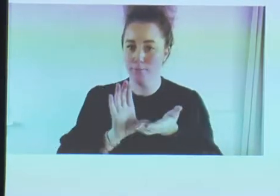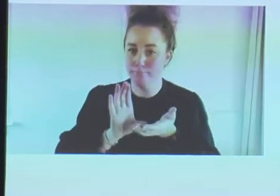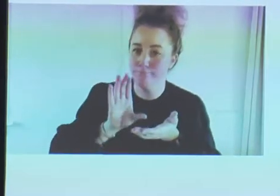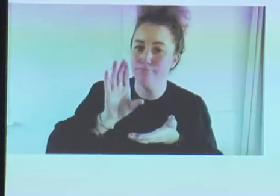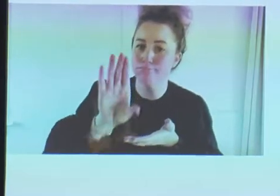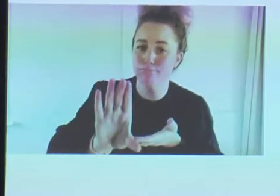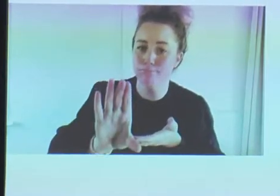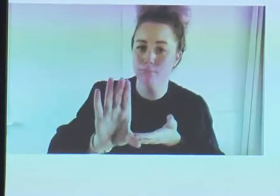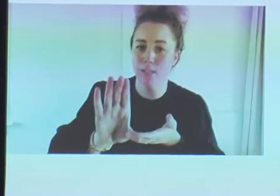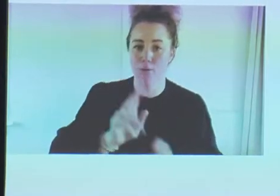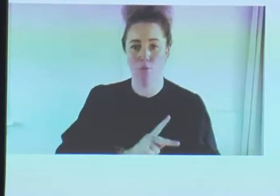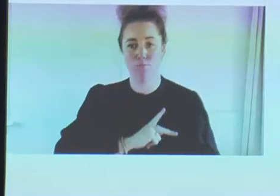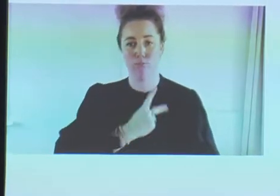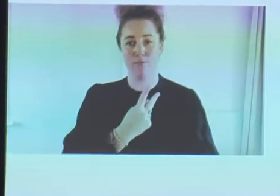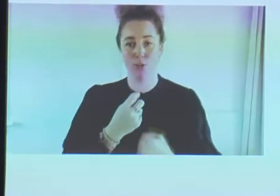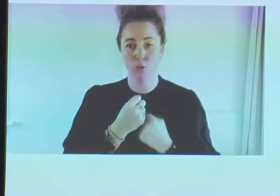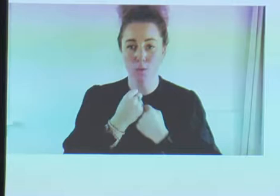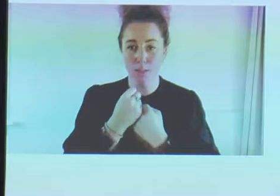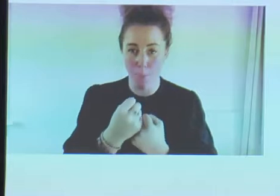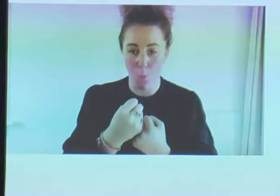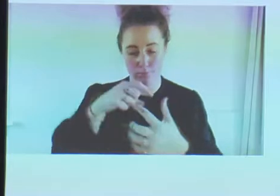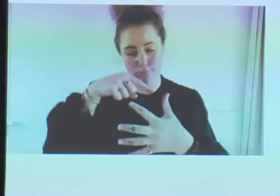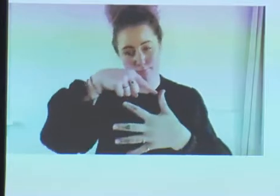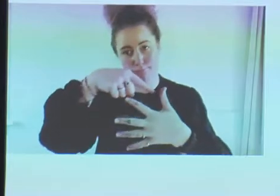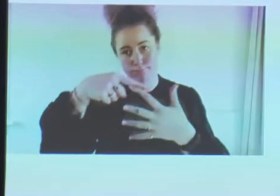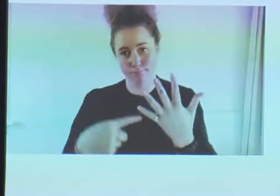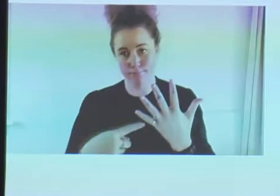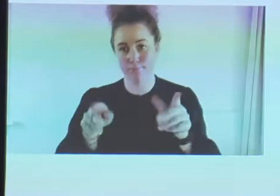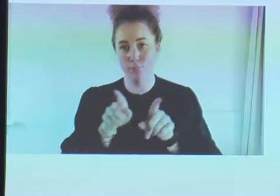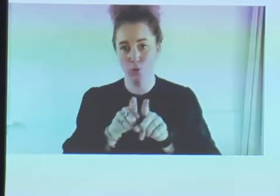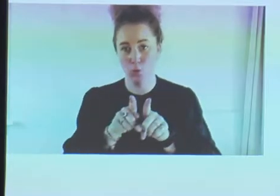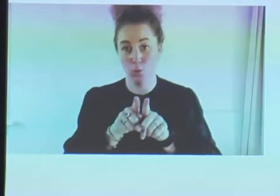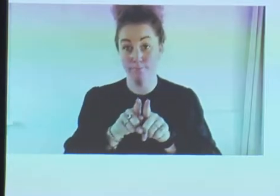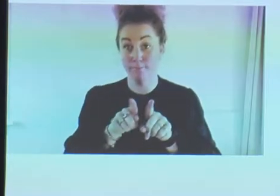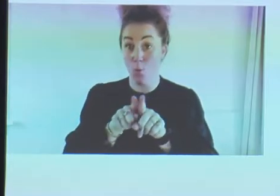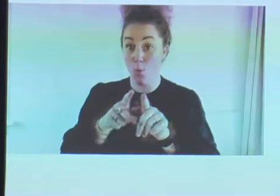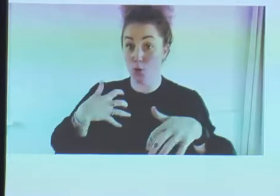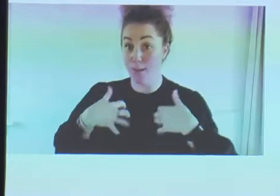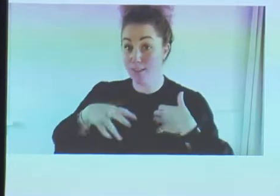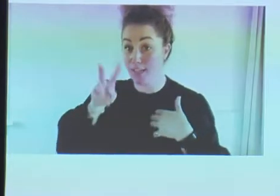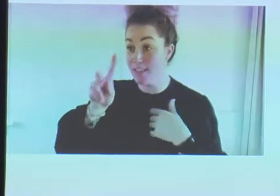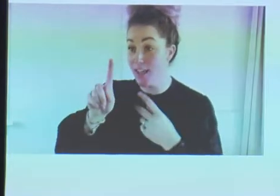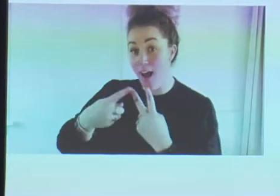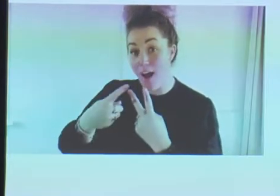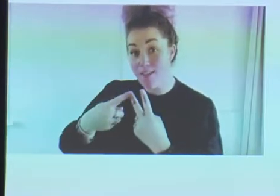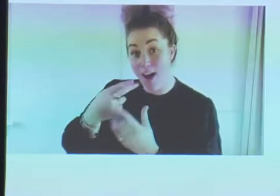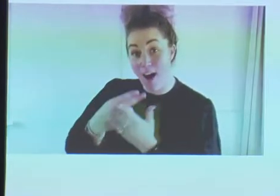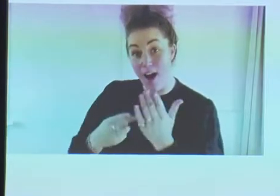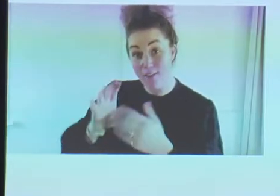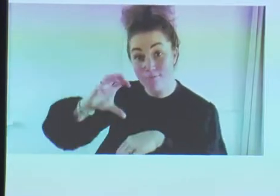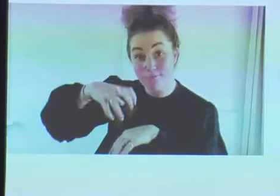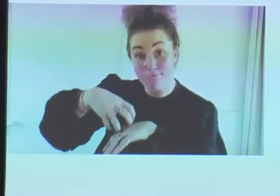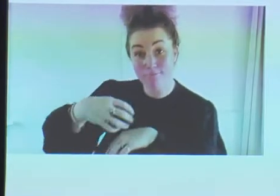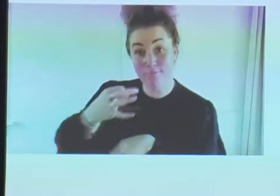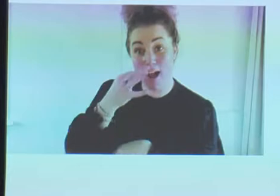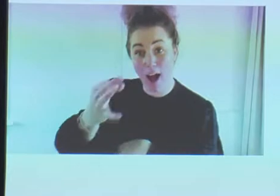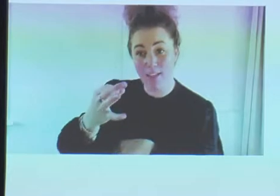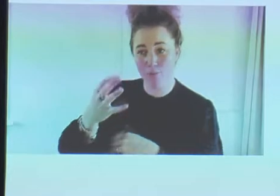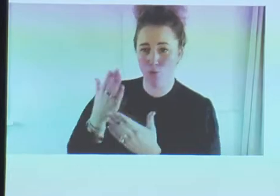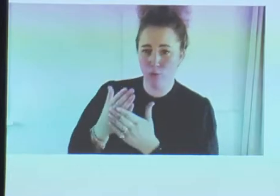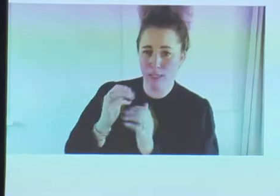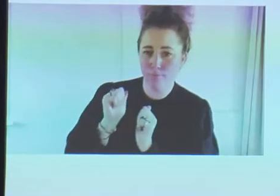as the professional support I also get excited when I see other Arts institutions seeking out meaningful